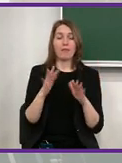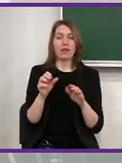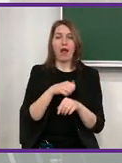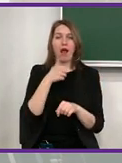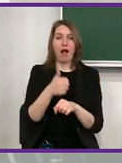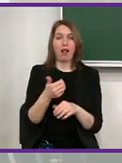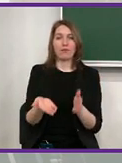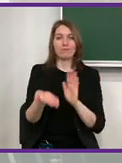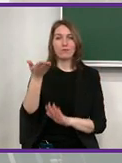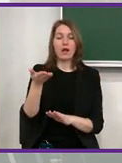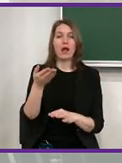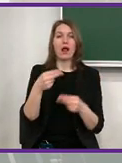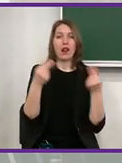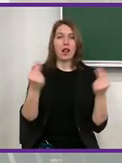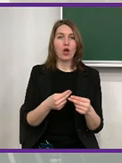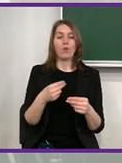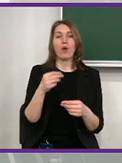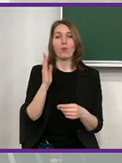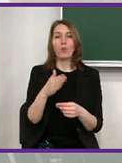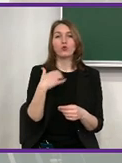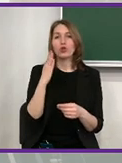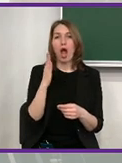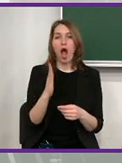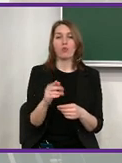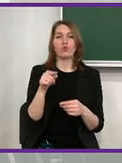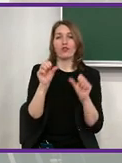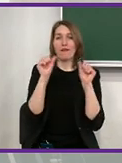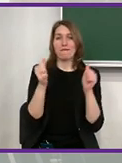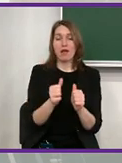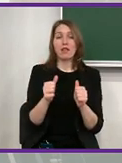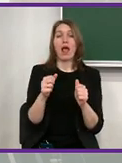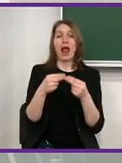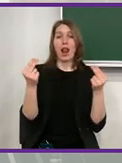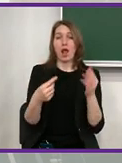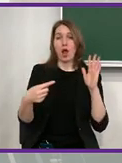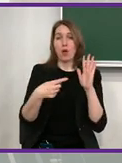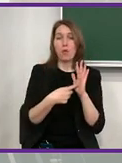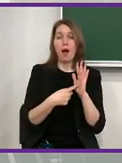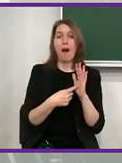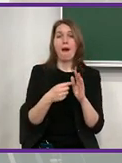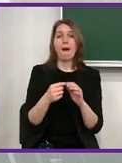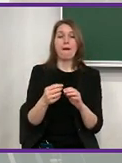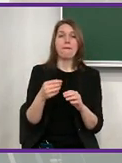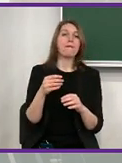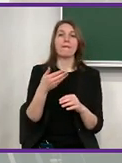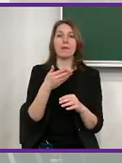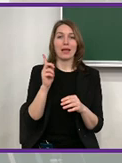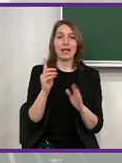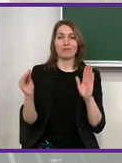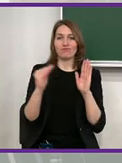I would like to use other opportunity to tell more about these documents, but the main point here is that